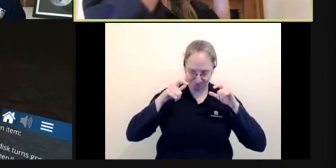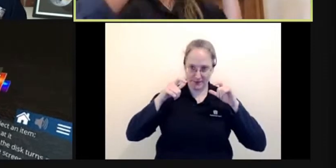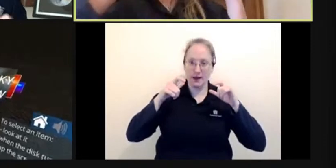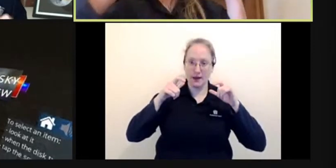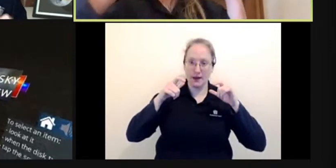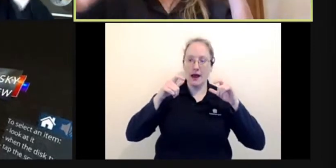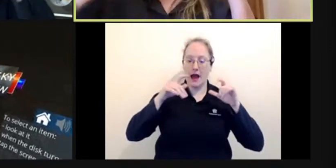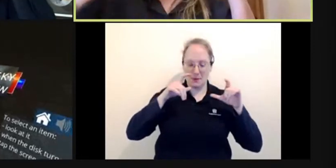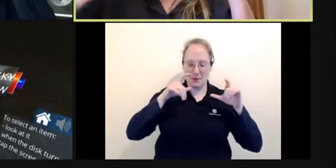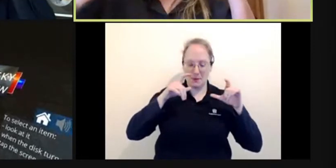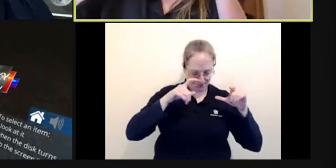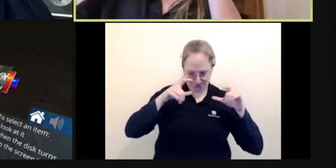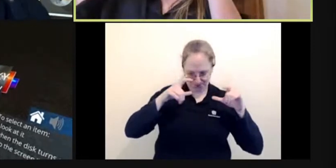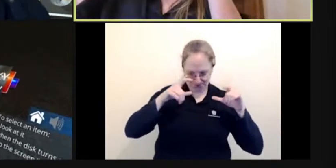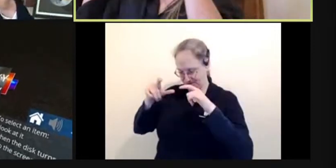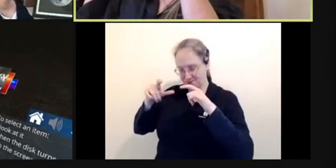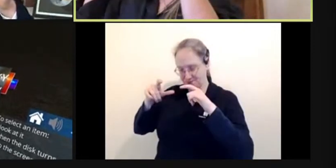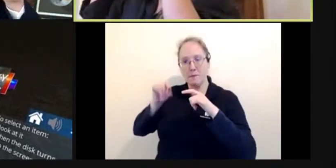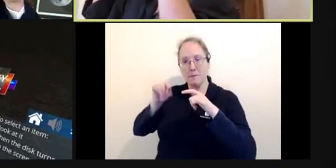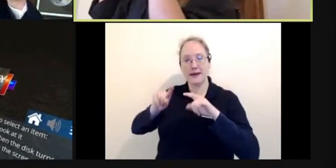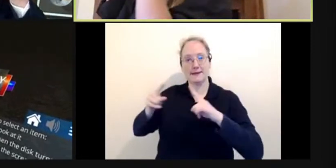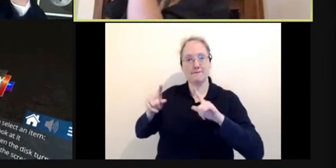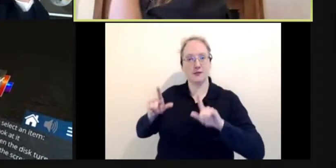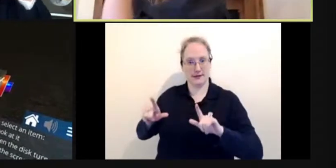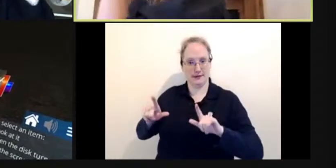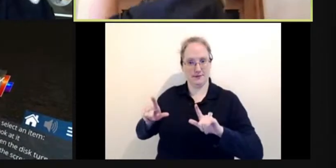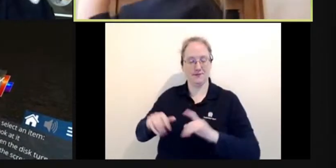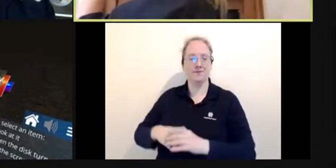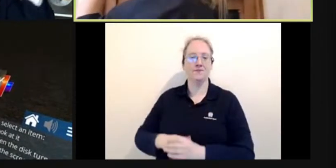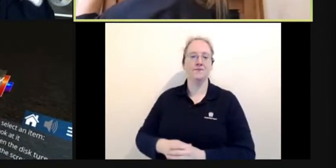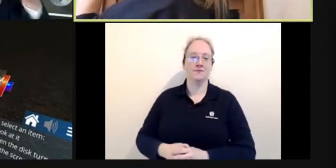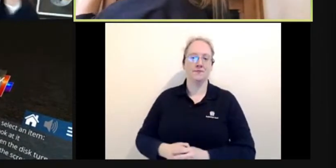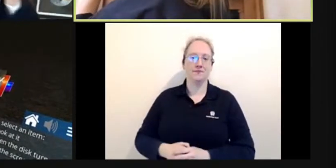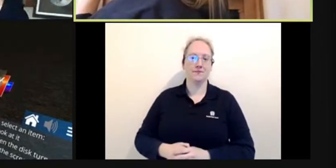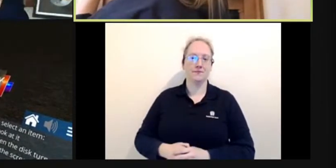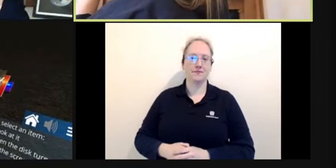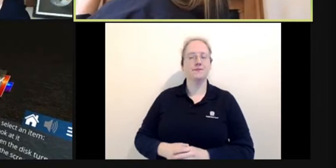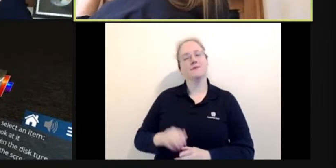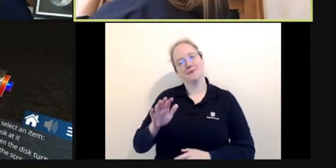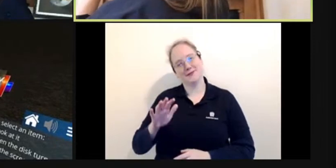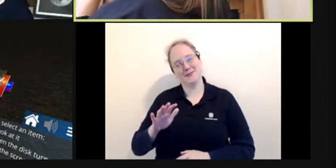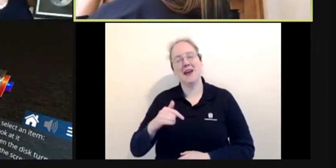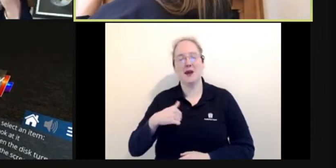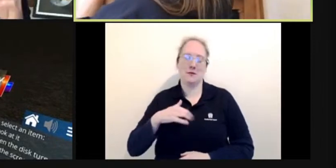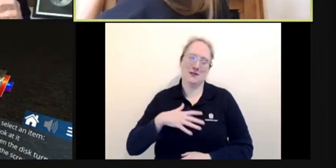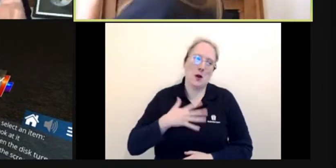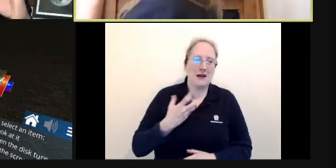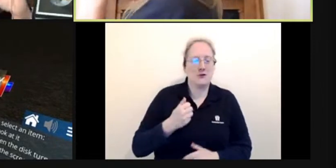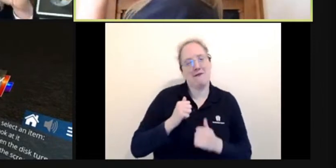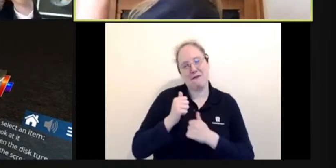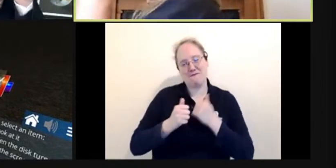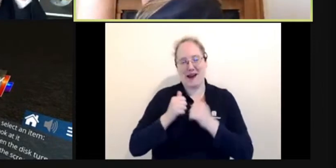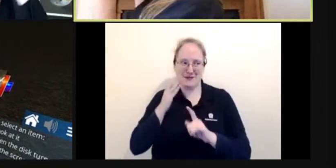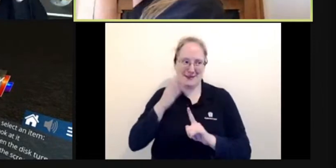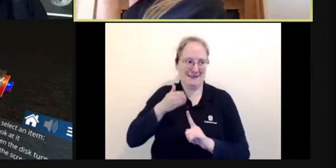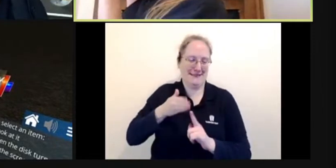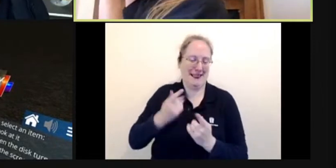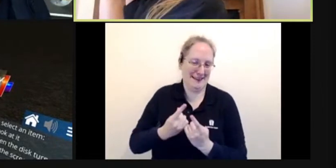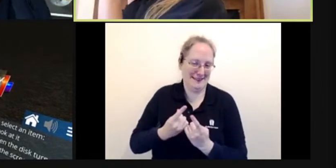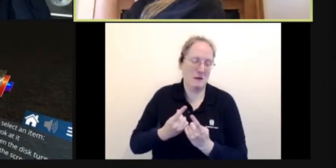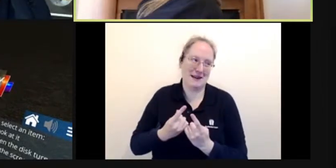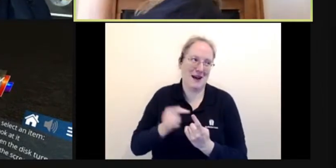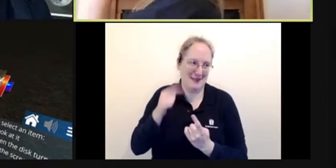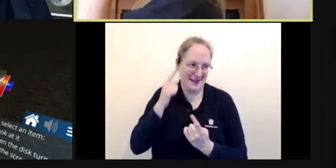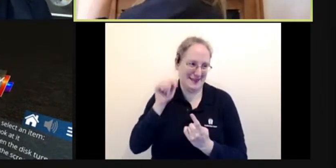to another one of our scenes. And I got to say, we don't like to have favorites here, but this one just might be my favorite.